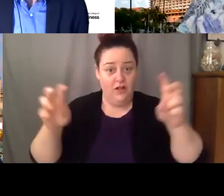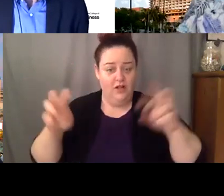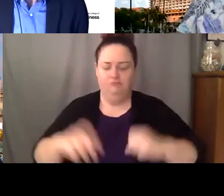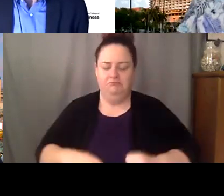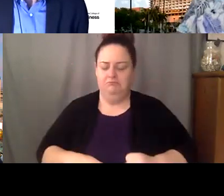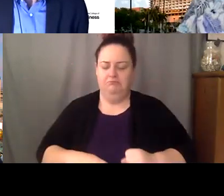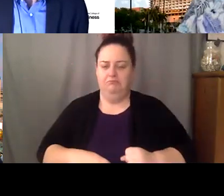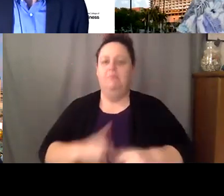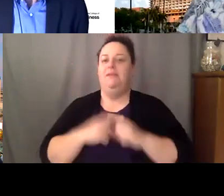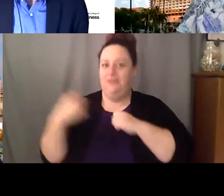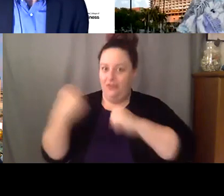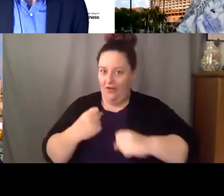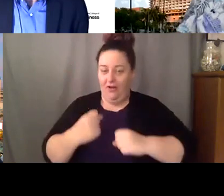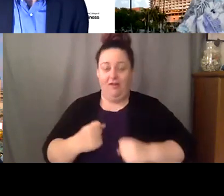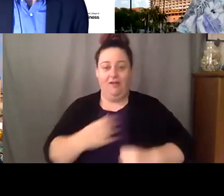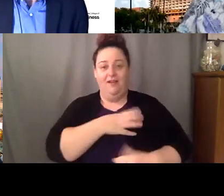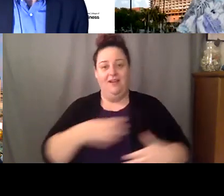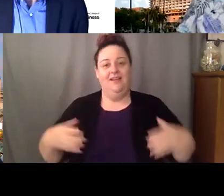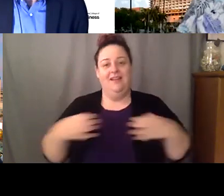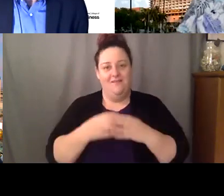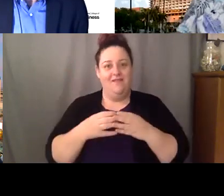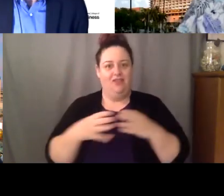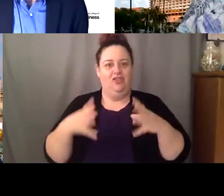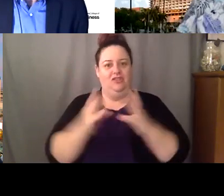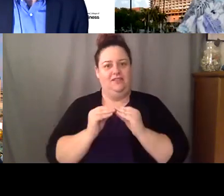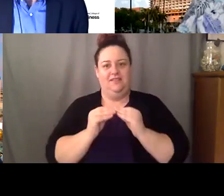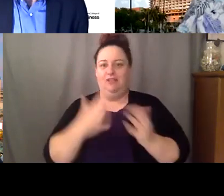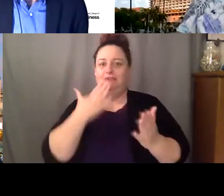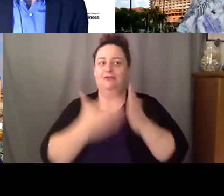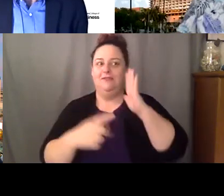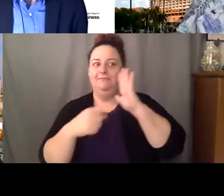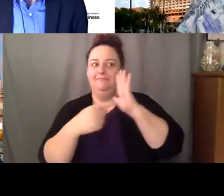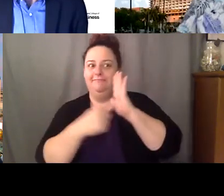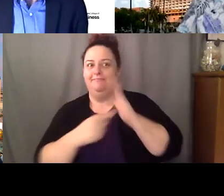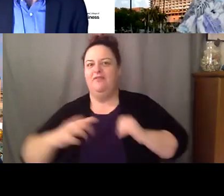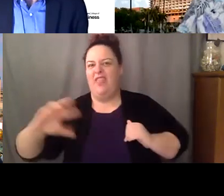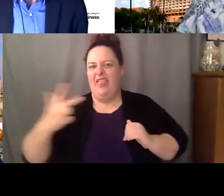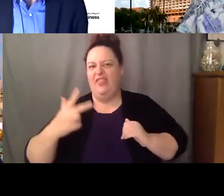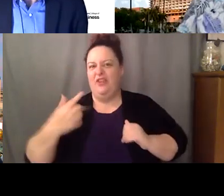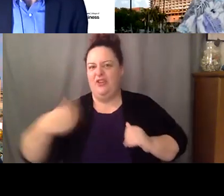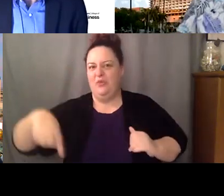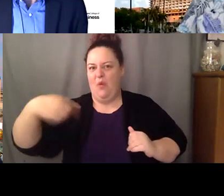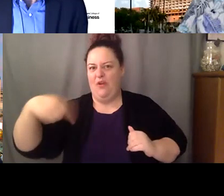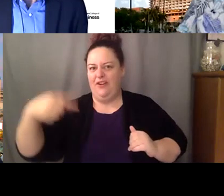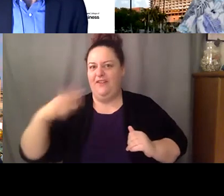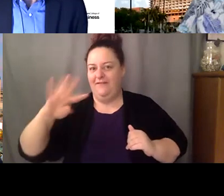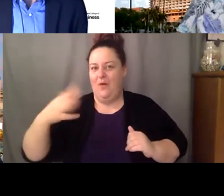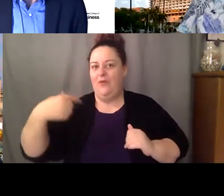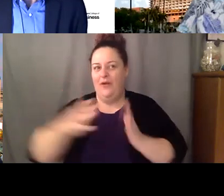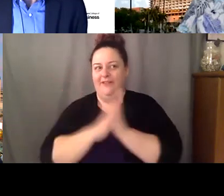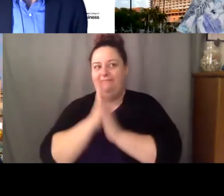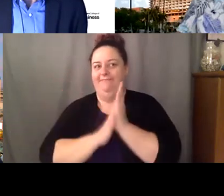And we're seeing conventions hold, and we're seeing good signs, you know, for that third quarter into the fourth quarter, which right now